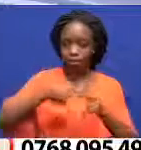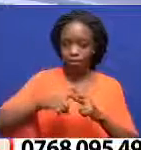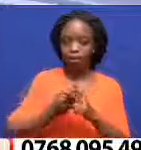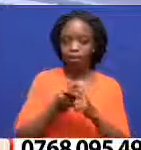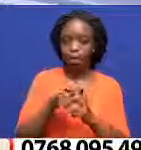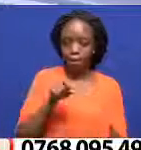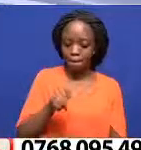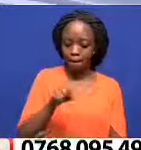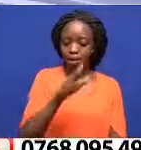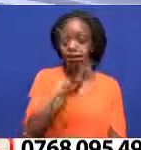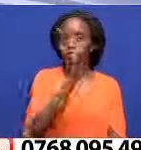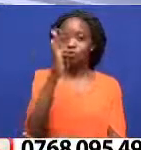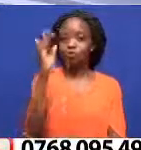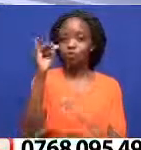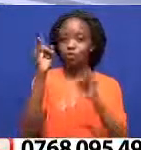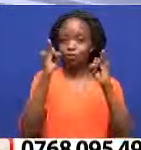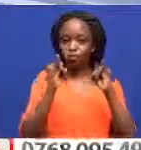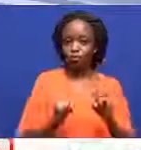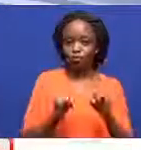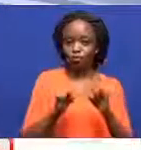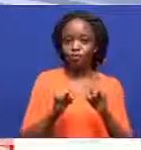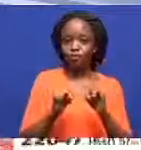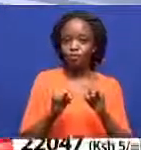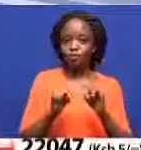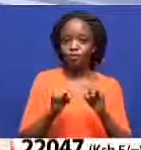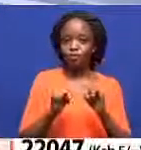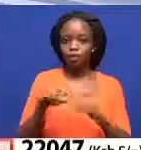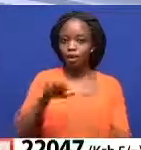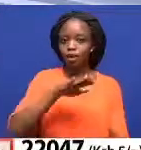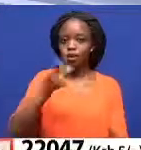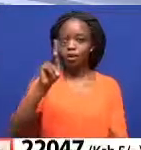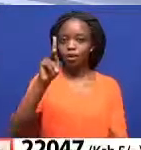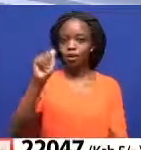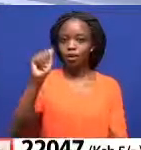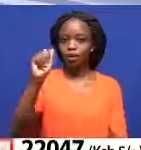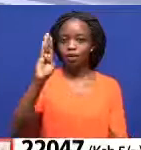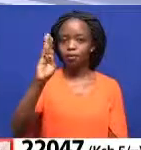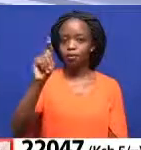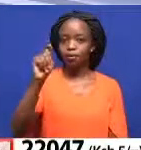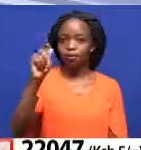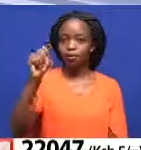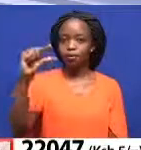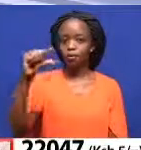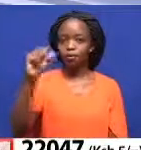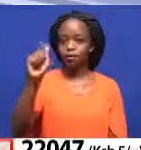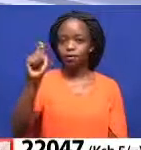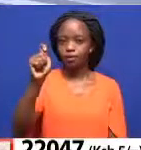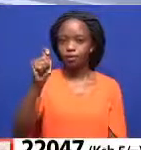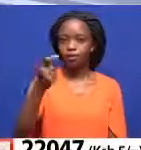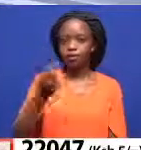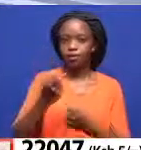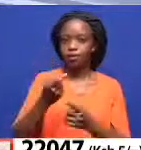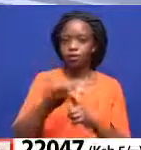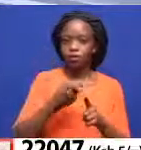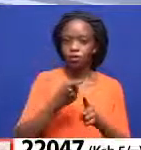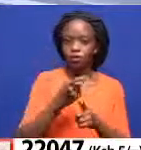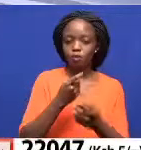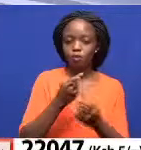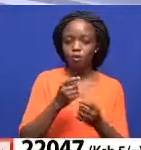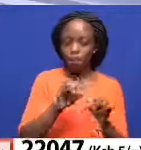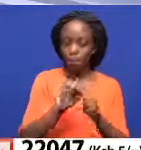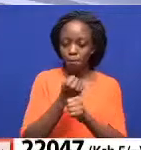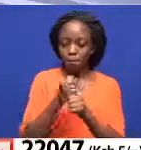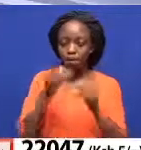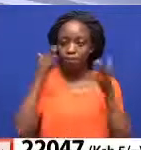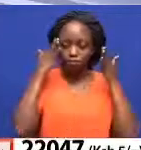planting new species of trees to turn Kaptagat Forest into an indigenous forest from an exotic one. The move is